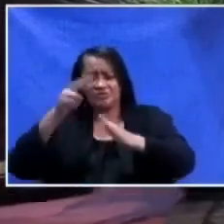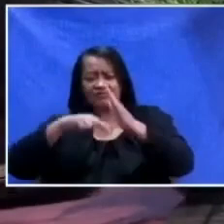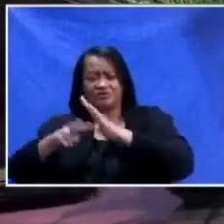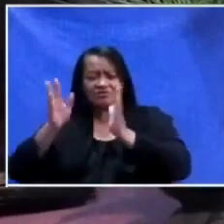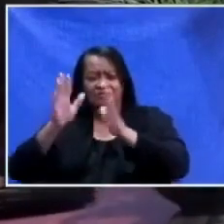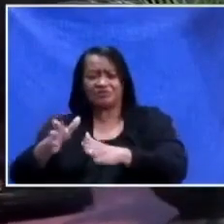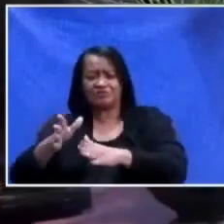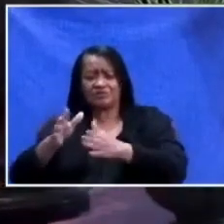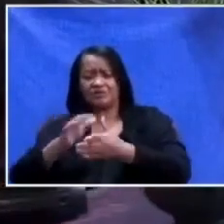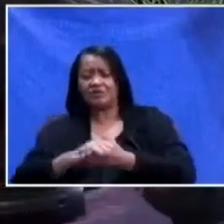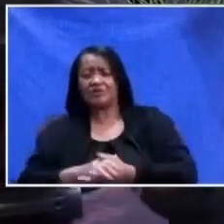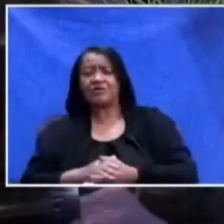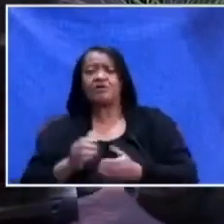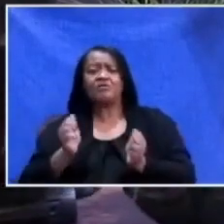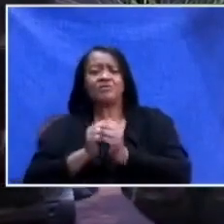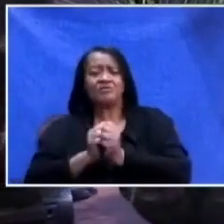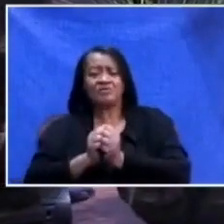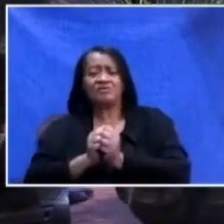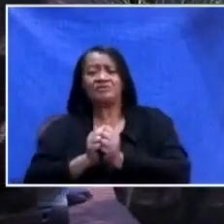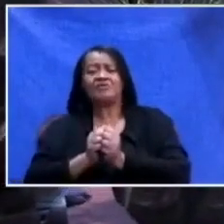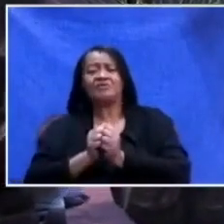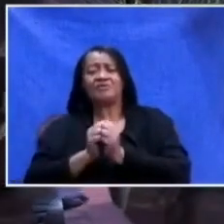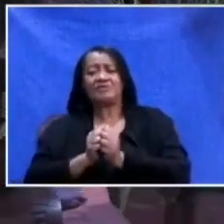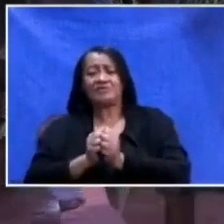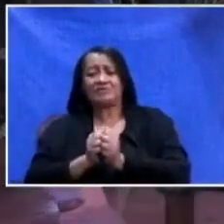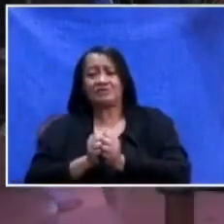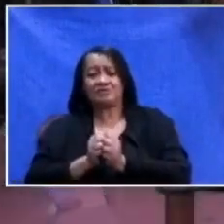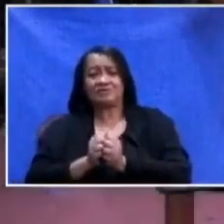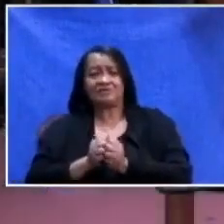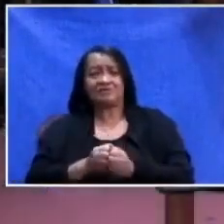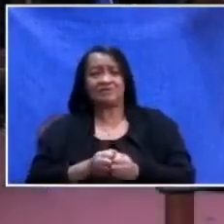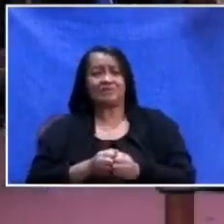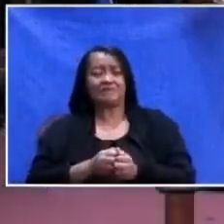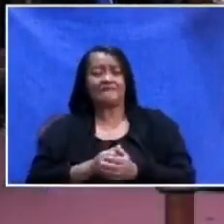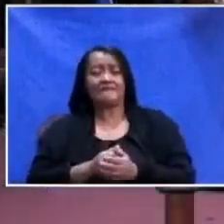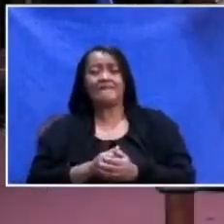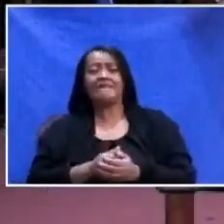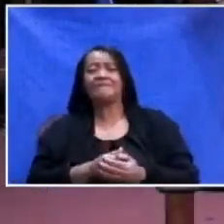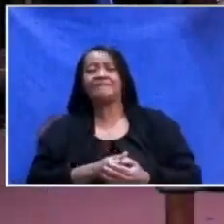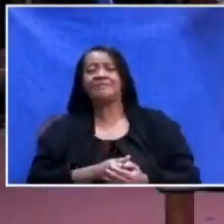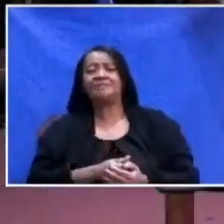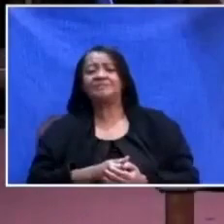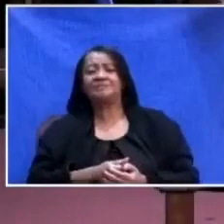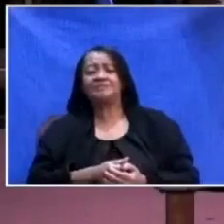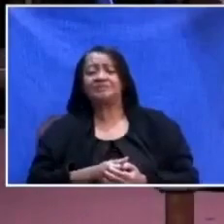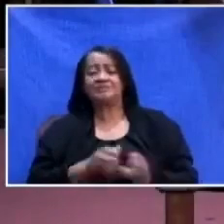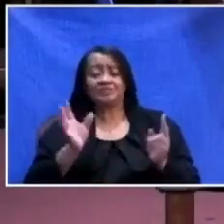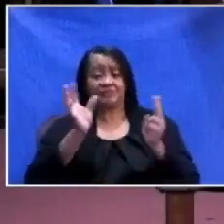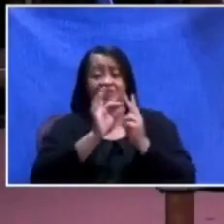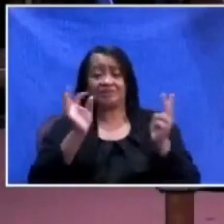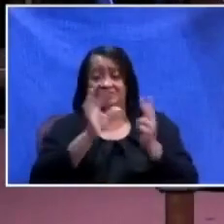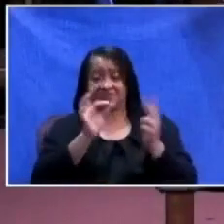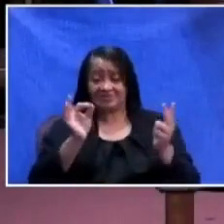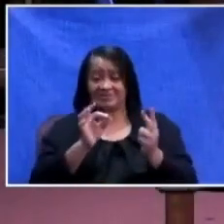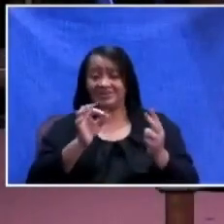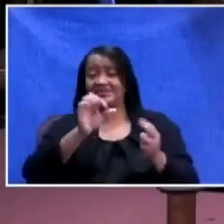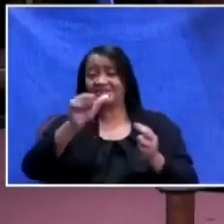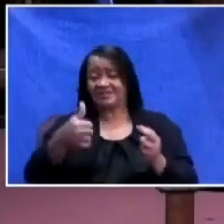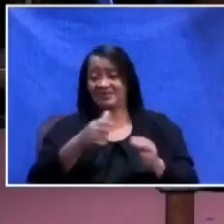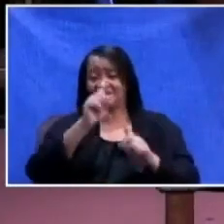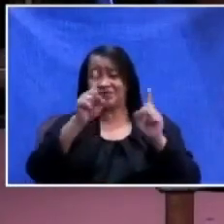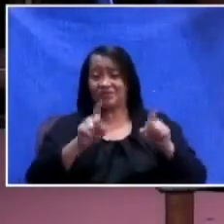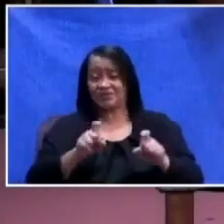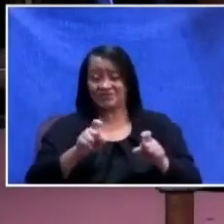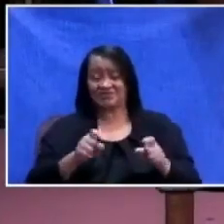visionary pastor that you are. Yes, amen. Amen. Well, now we're going to select another from our randomly selected group